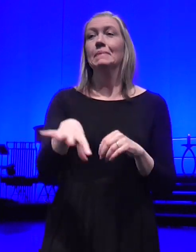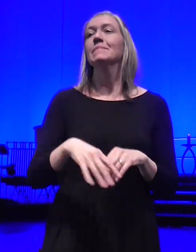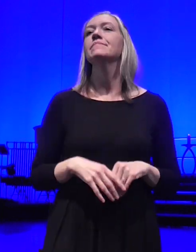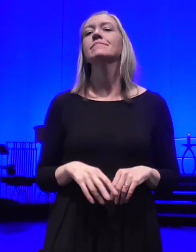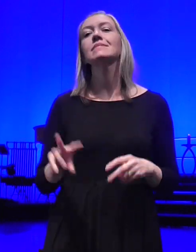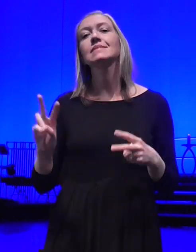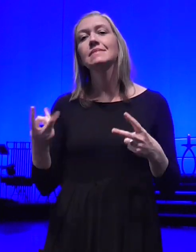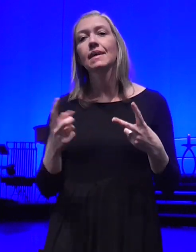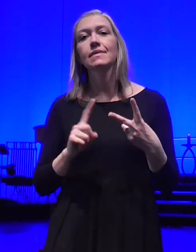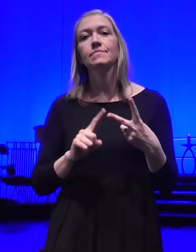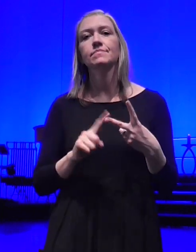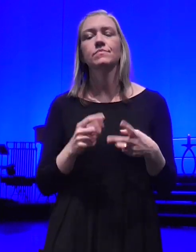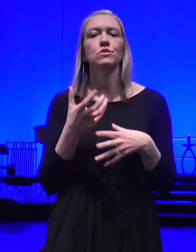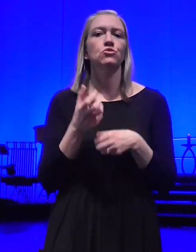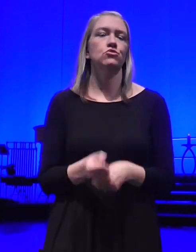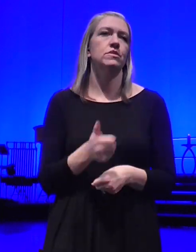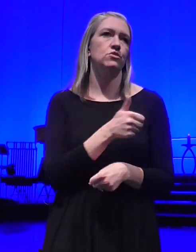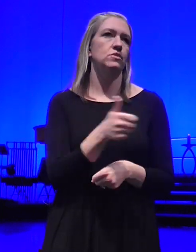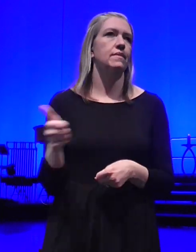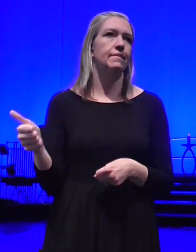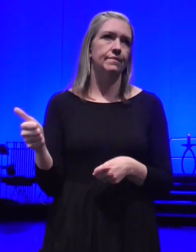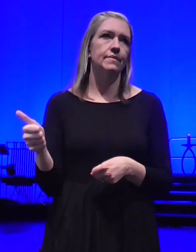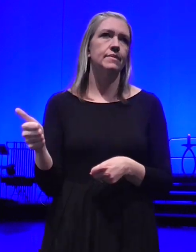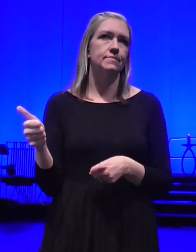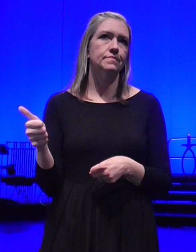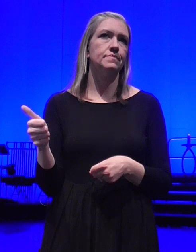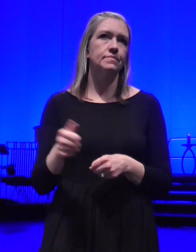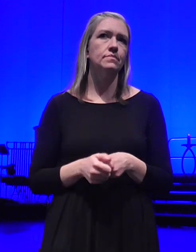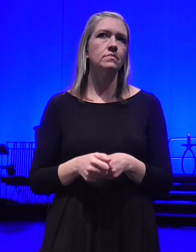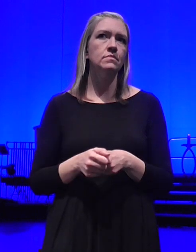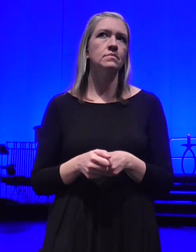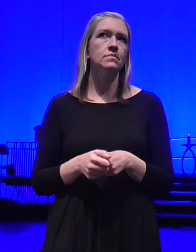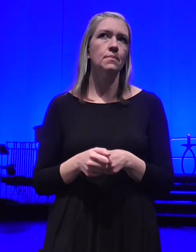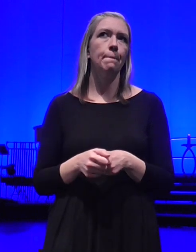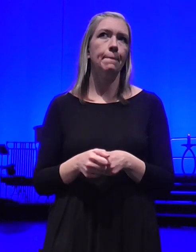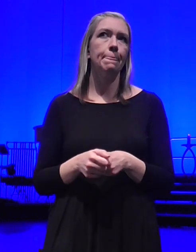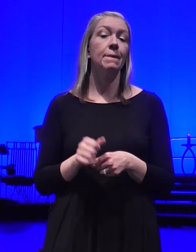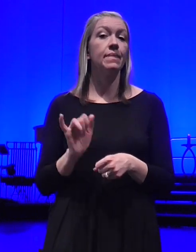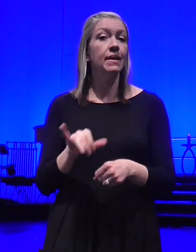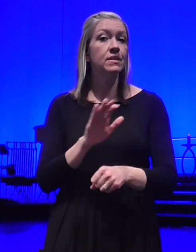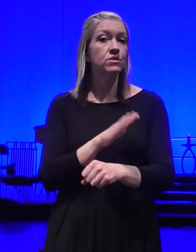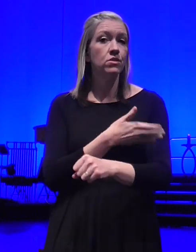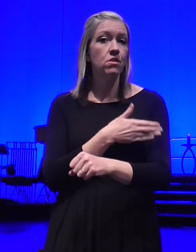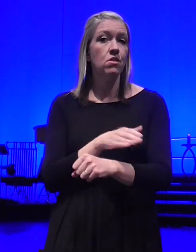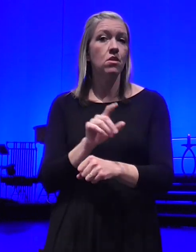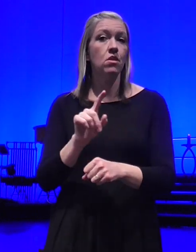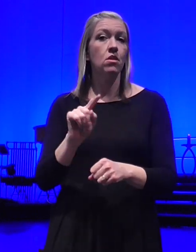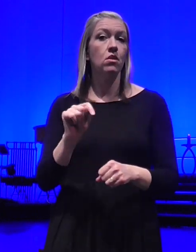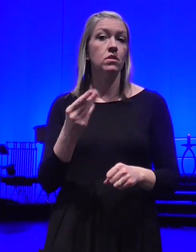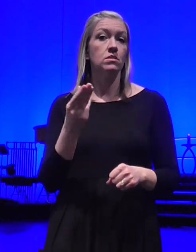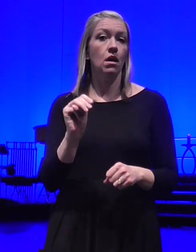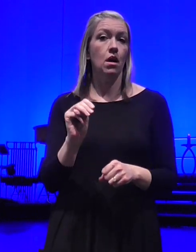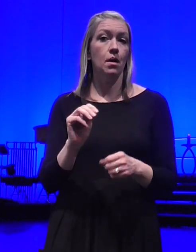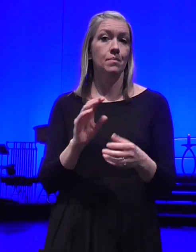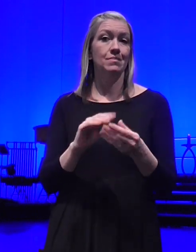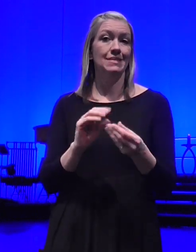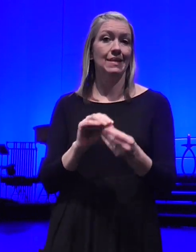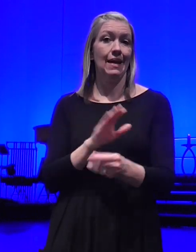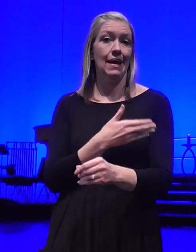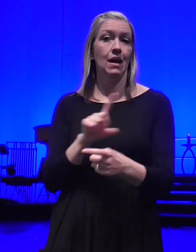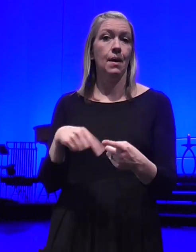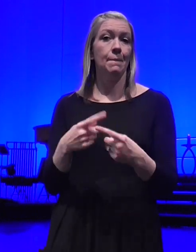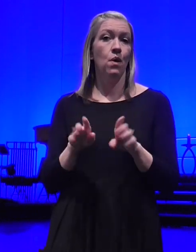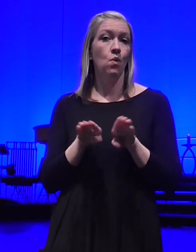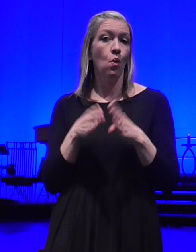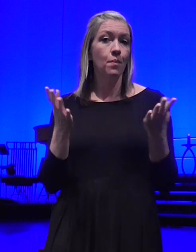is to trust yourself. And I think that song that Tom sang about the heart, opening